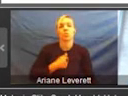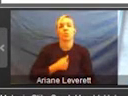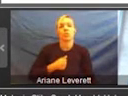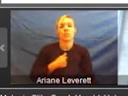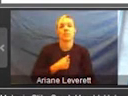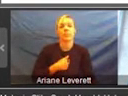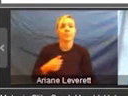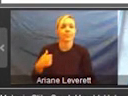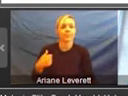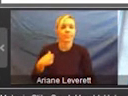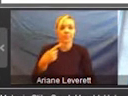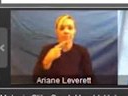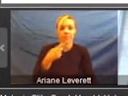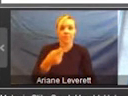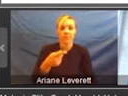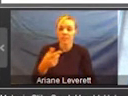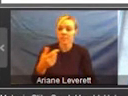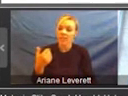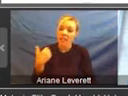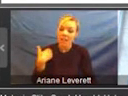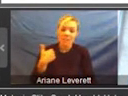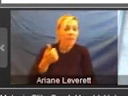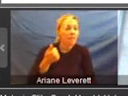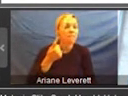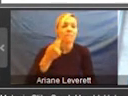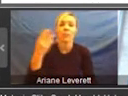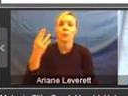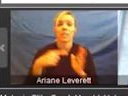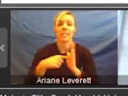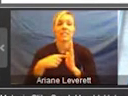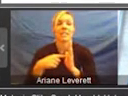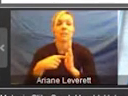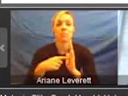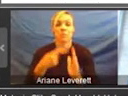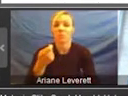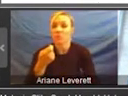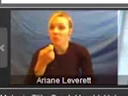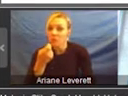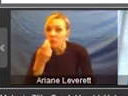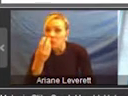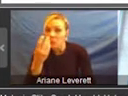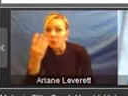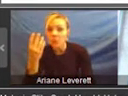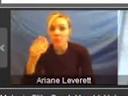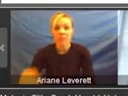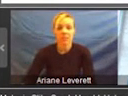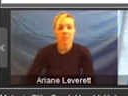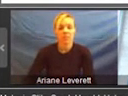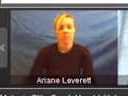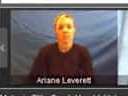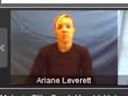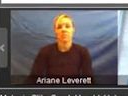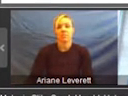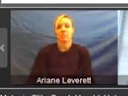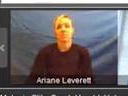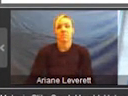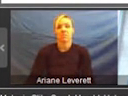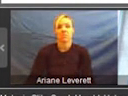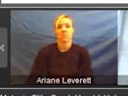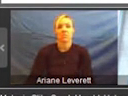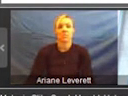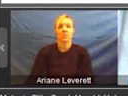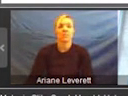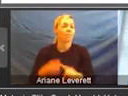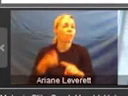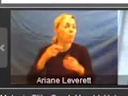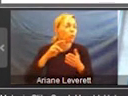saying there are indeed rather few examples, at least from the research or the well-documented perspective.